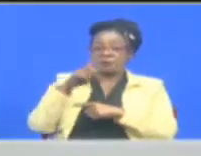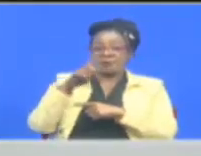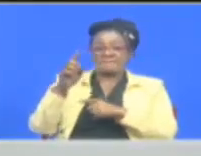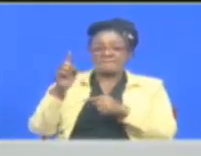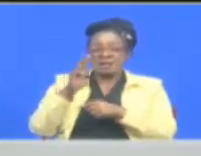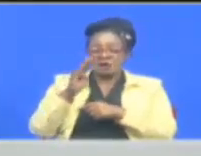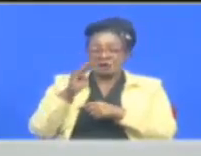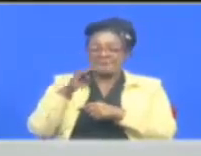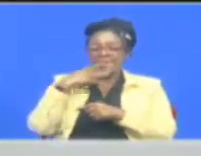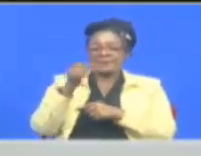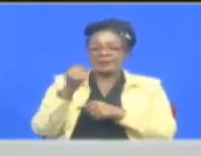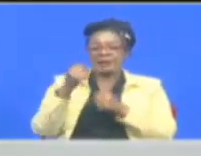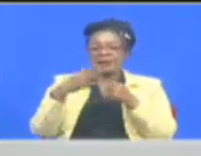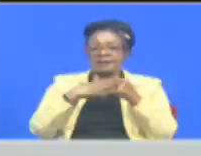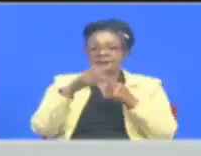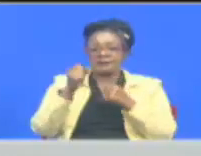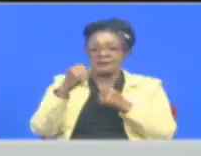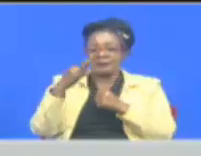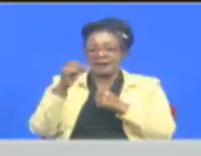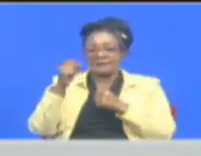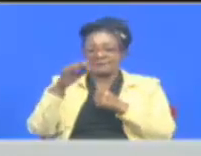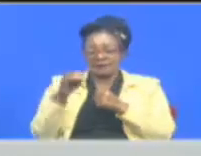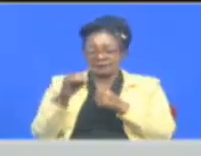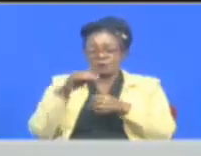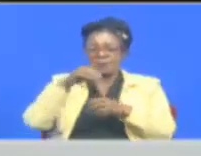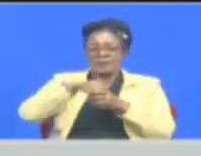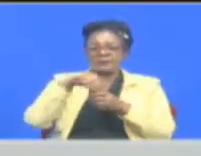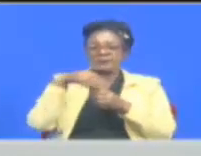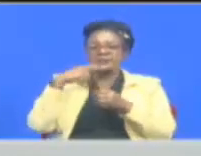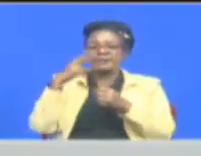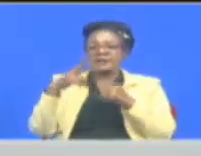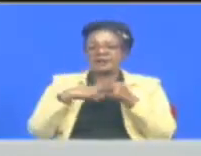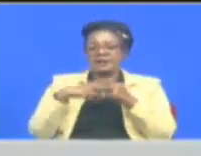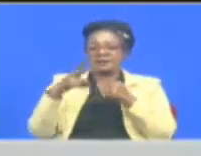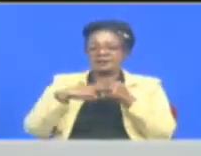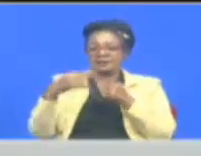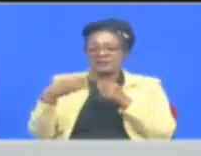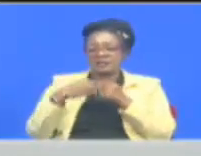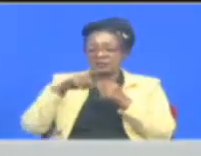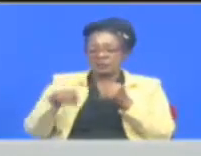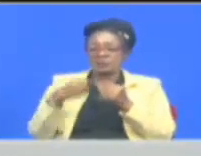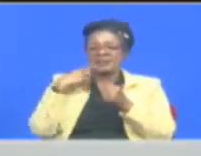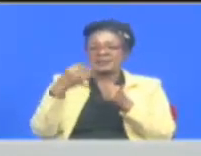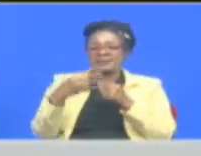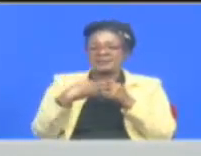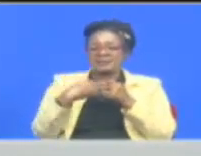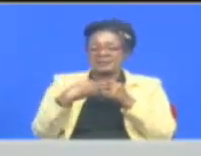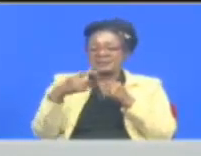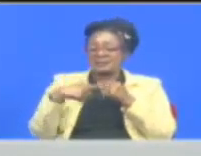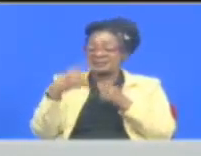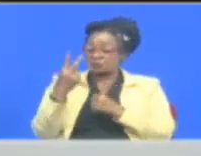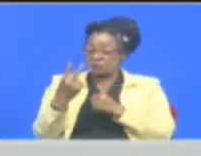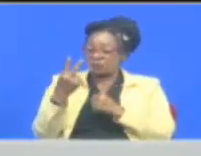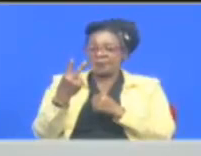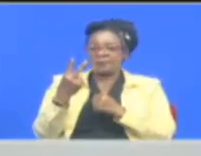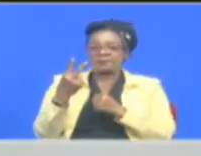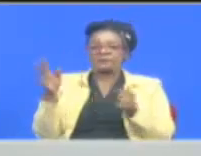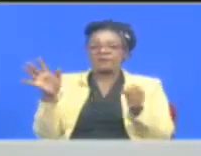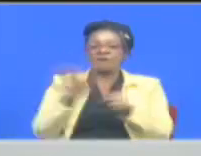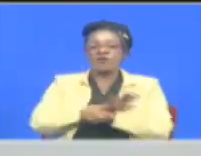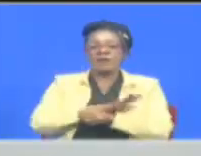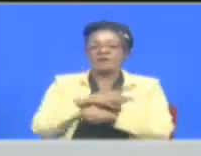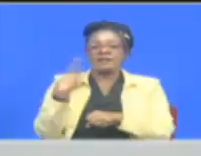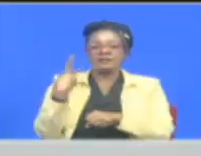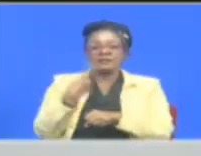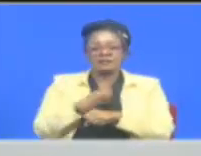1,595,335 first shots have been delivered, with 778,862 fully vaccinated.